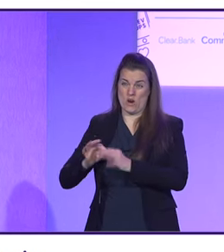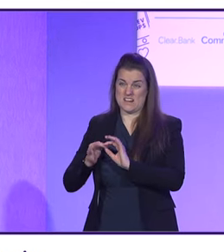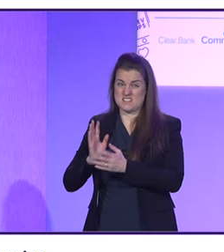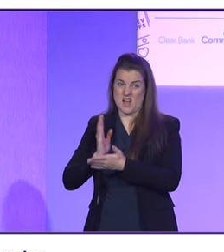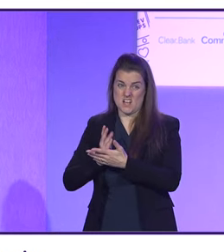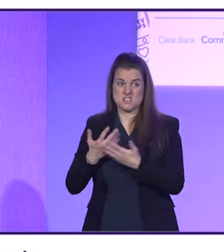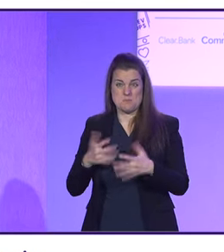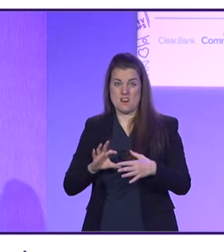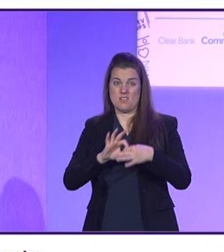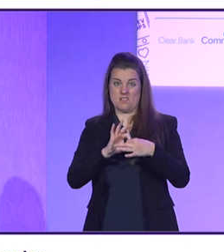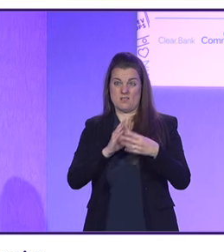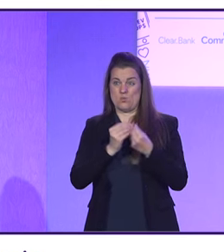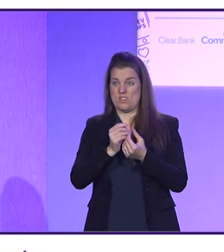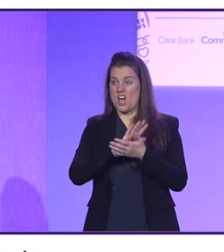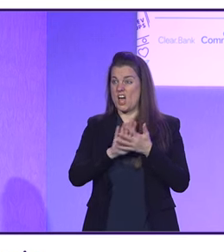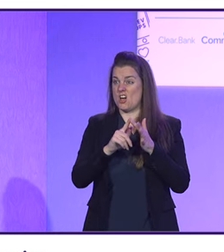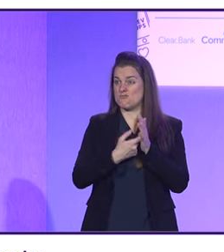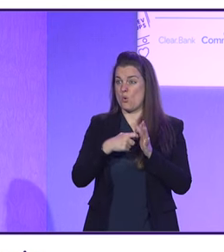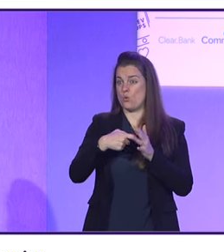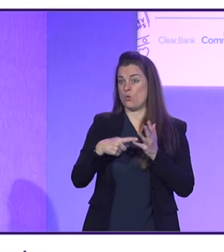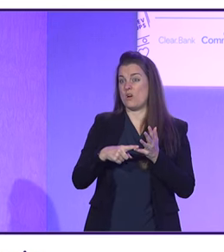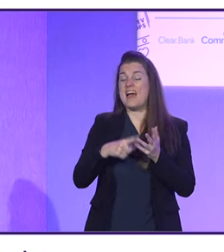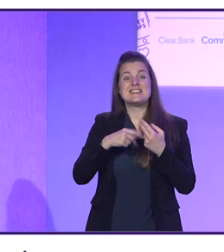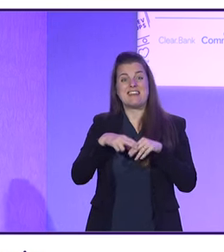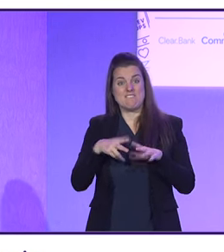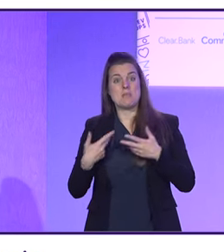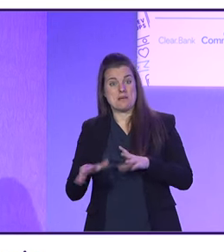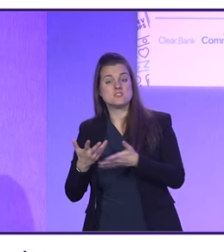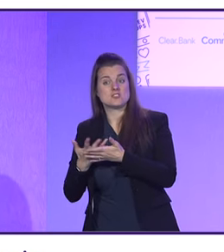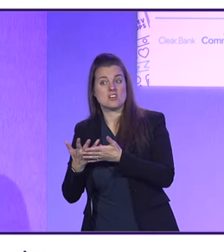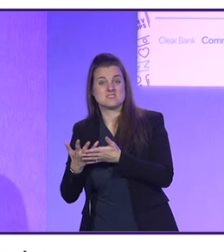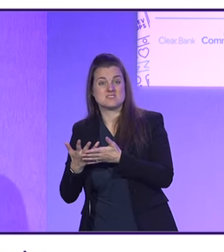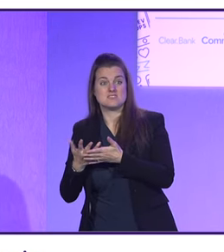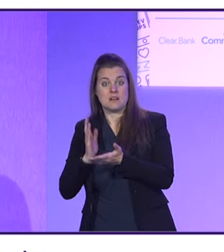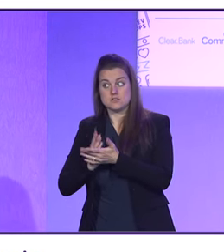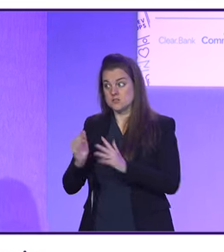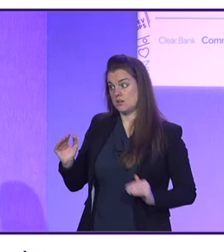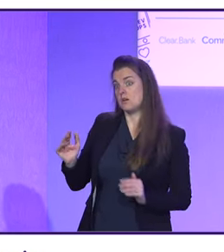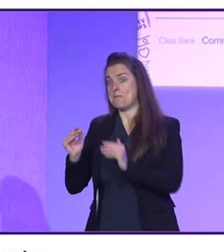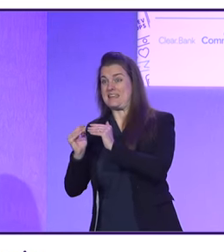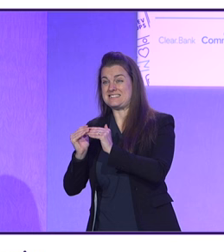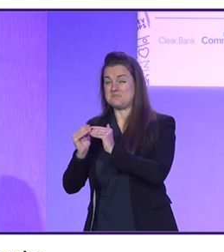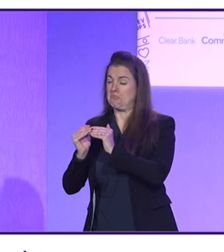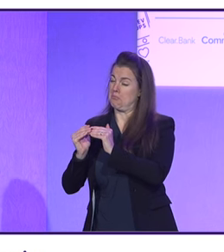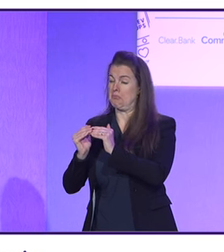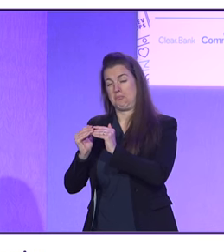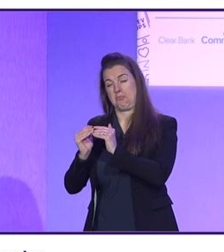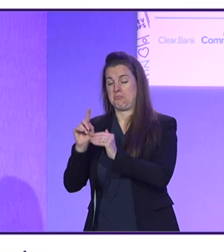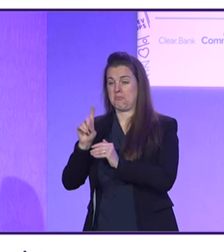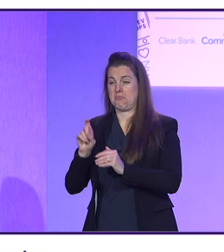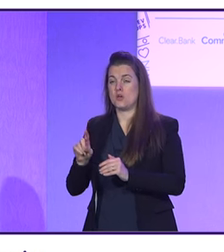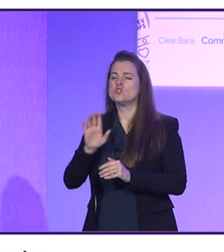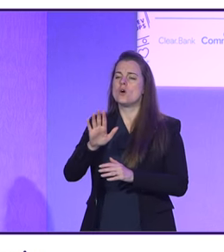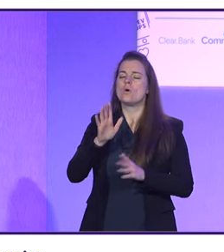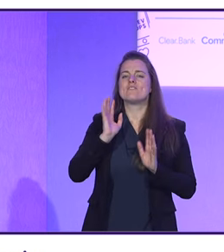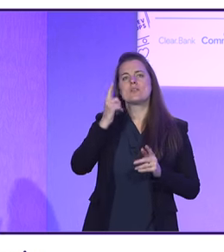if they've had, it probably didn't get built into the product just the way they'd like. So we need to talk about the fact that when you buy a